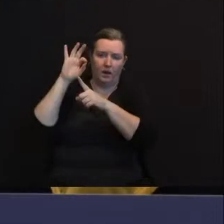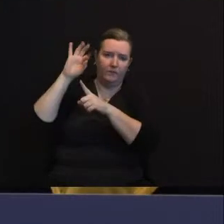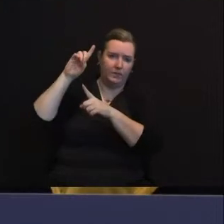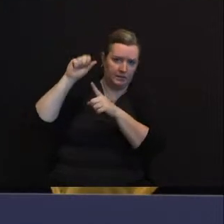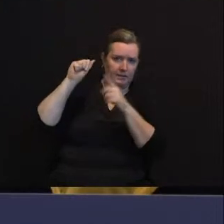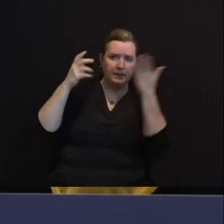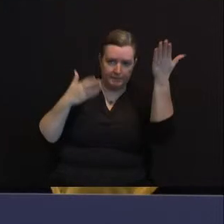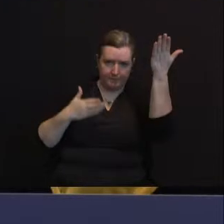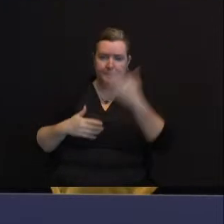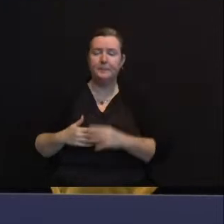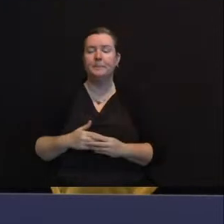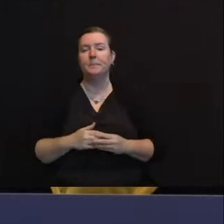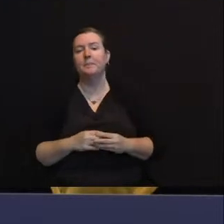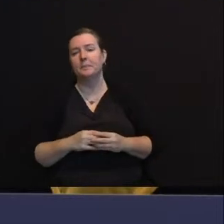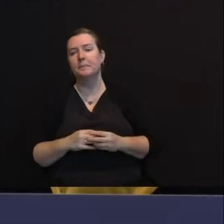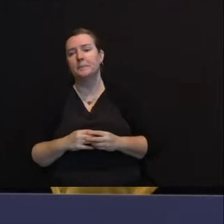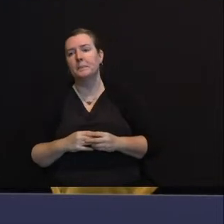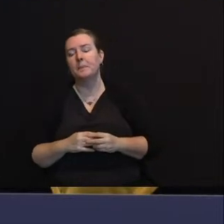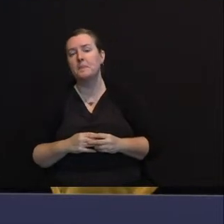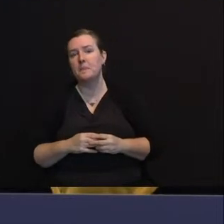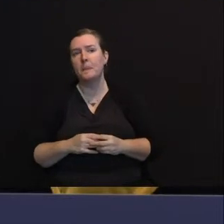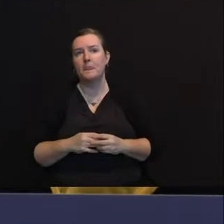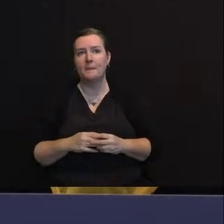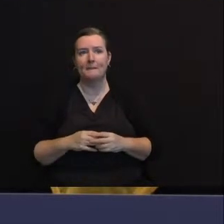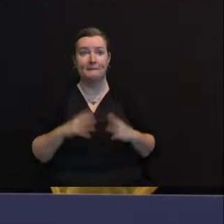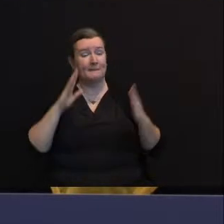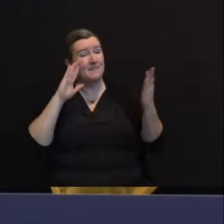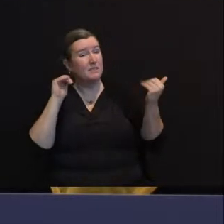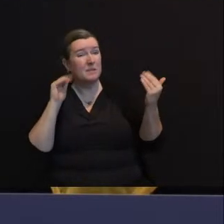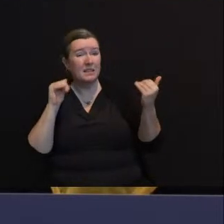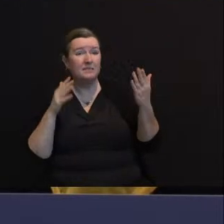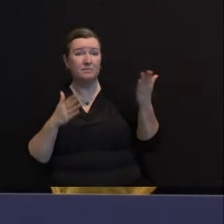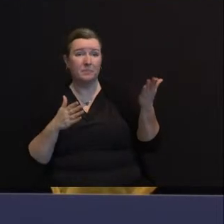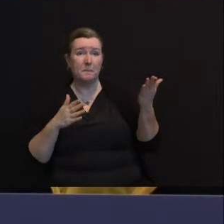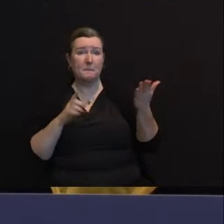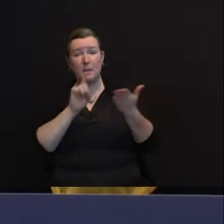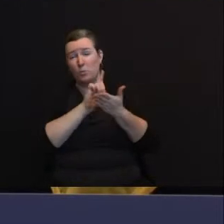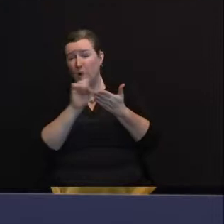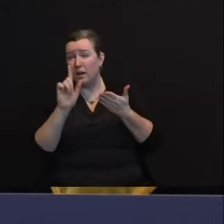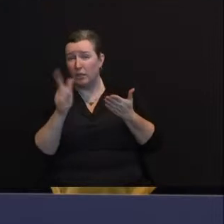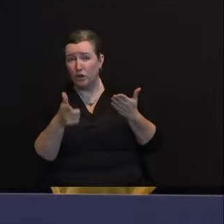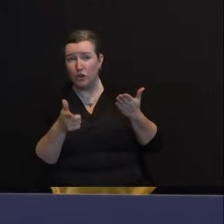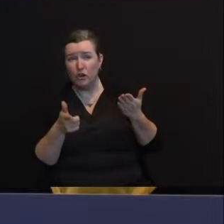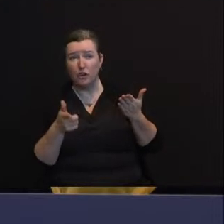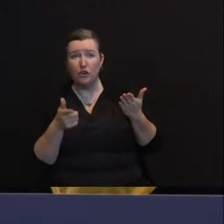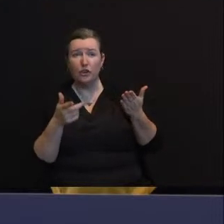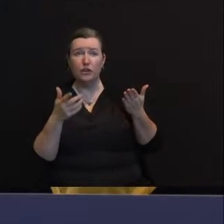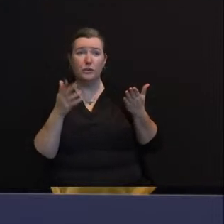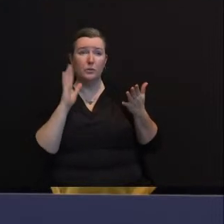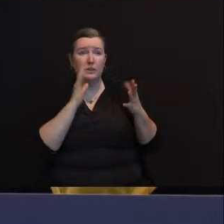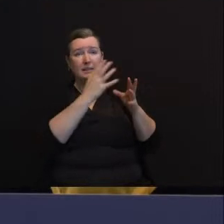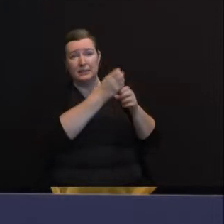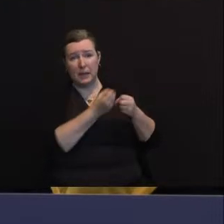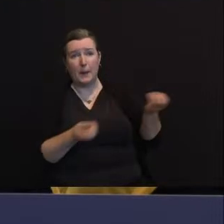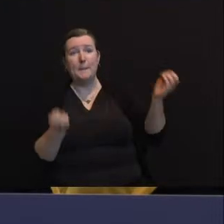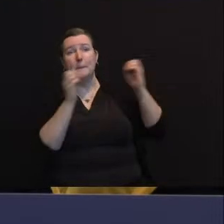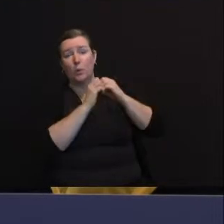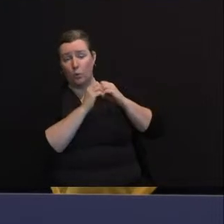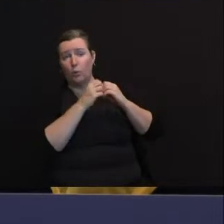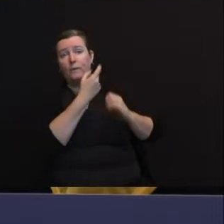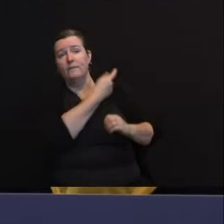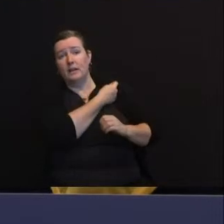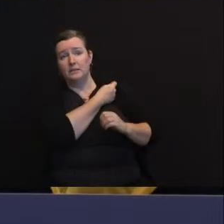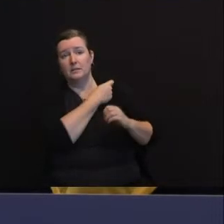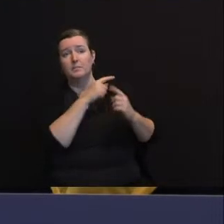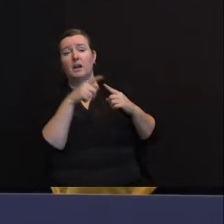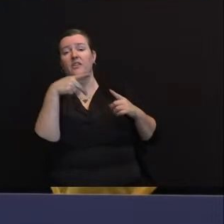were the month of December. We expect fully that the week after there'll be a bigger number from Pfizer. We also